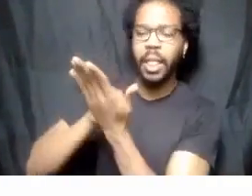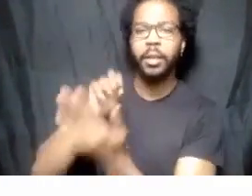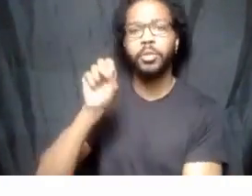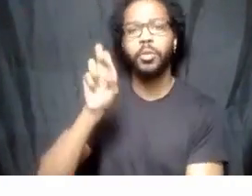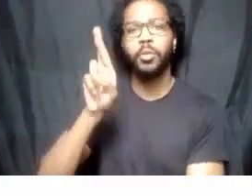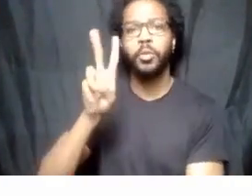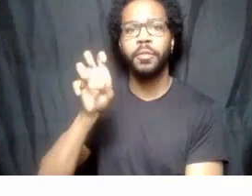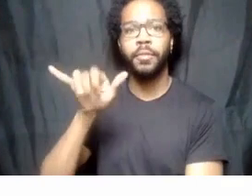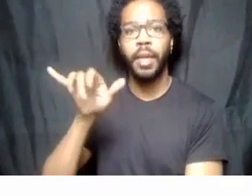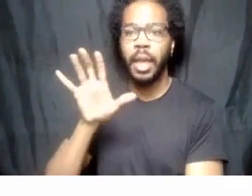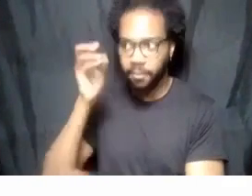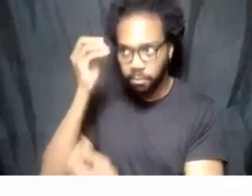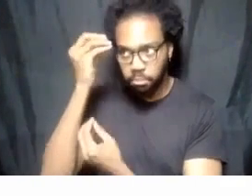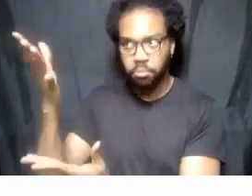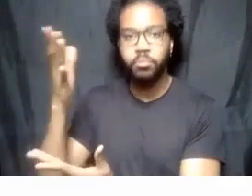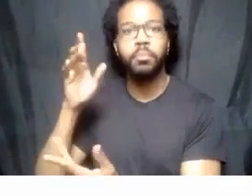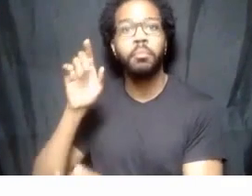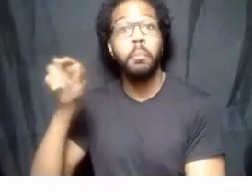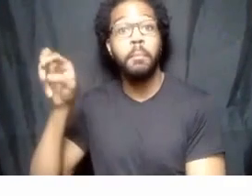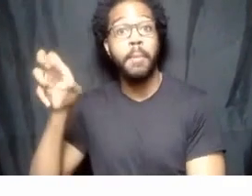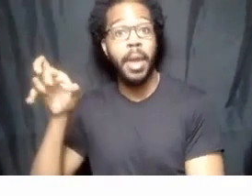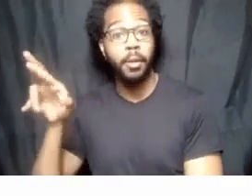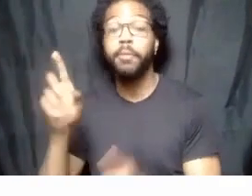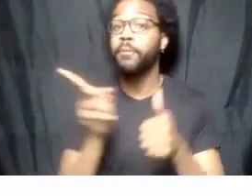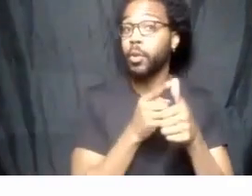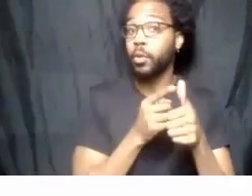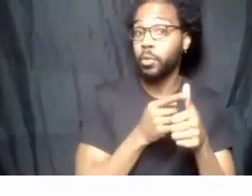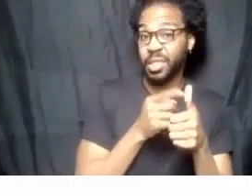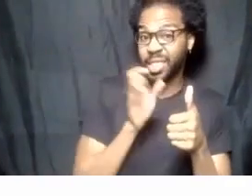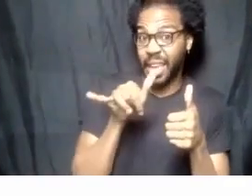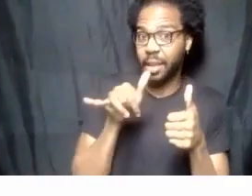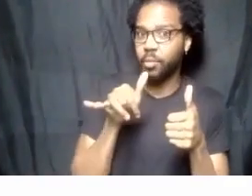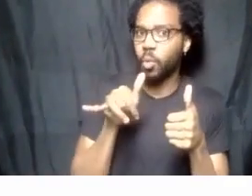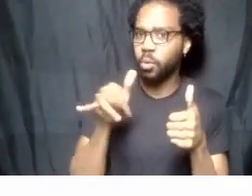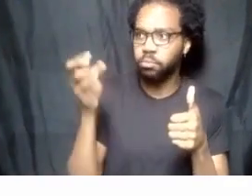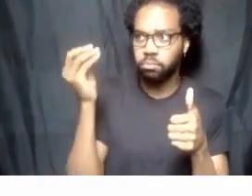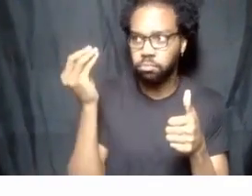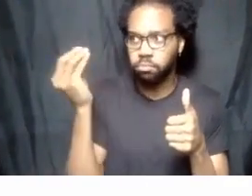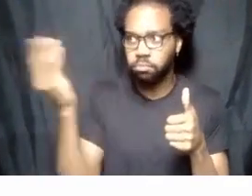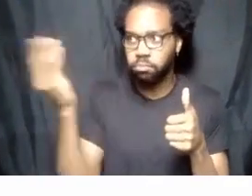which one will also speak to the fact that